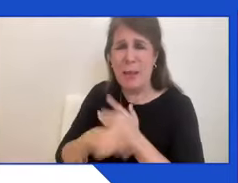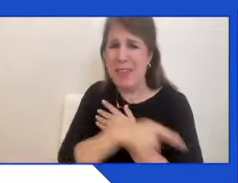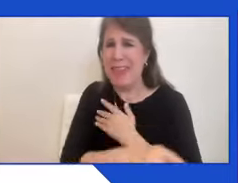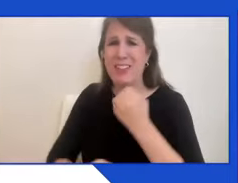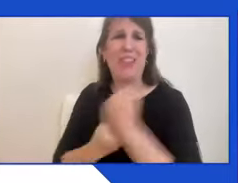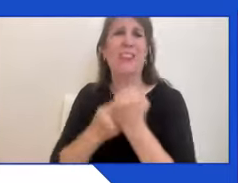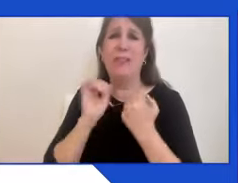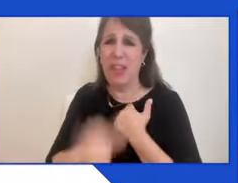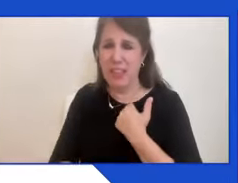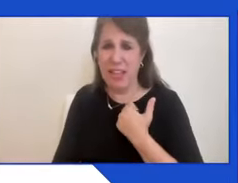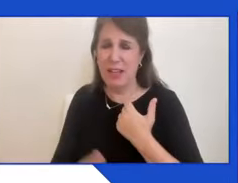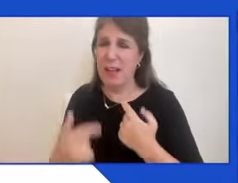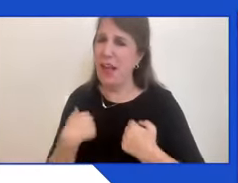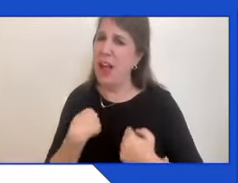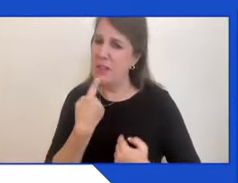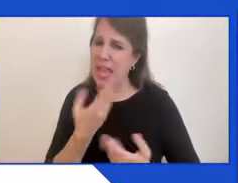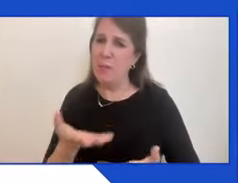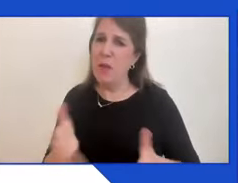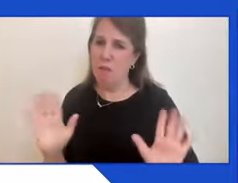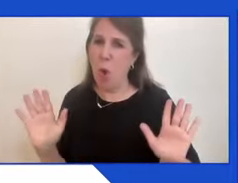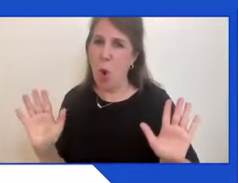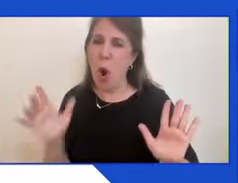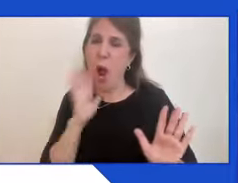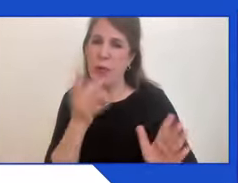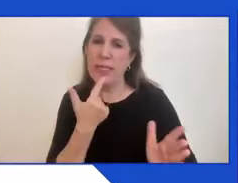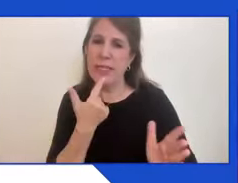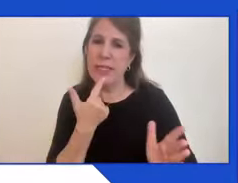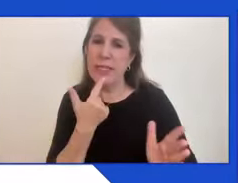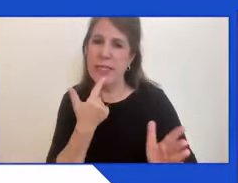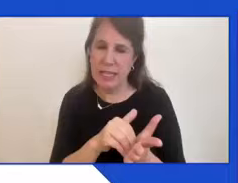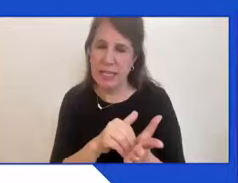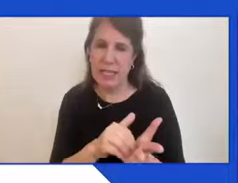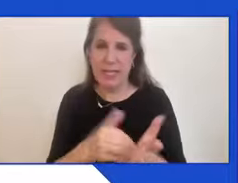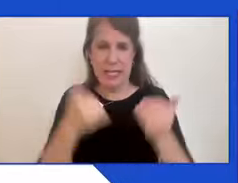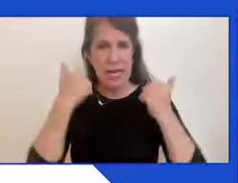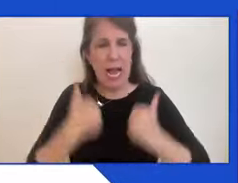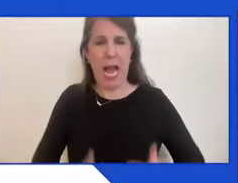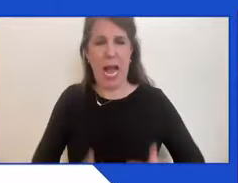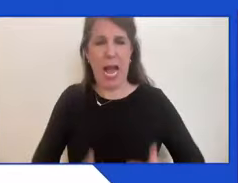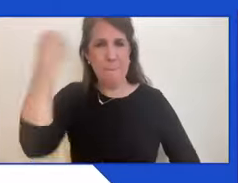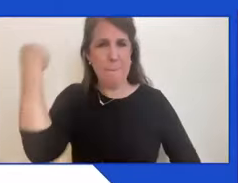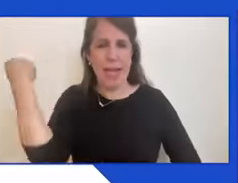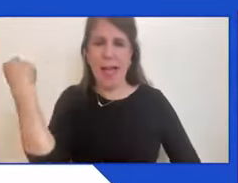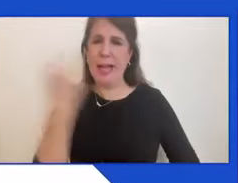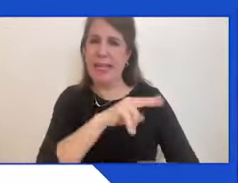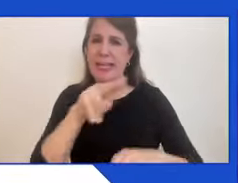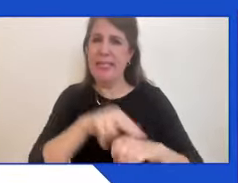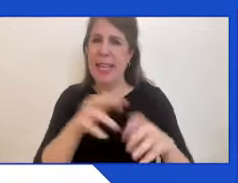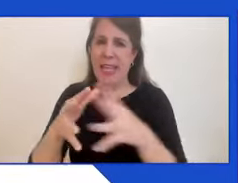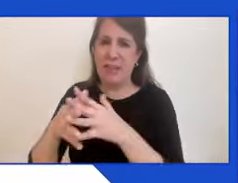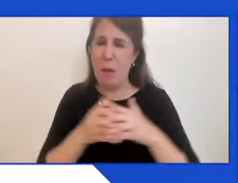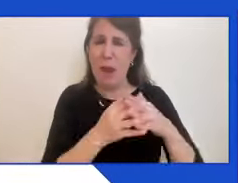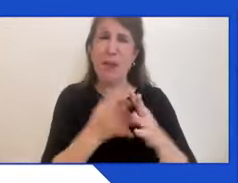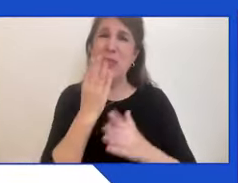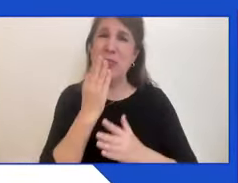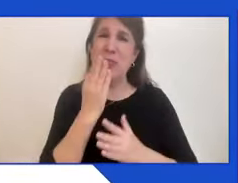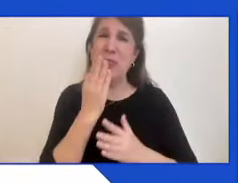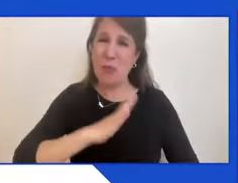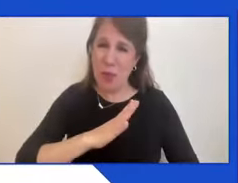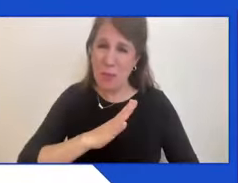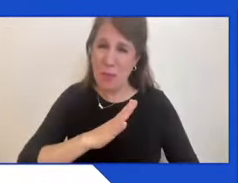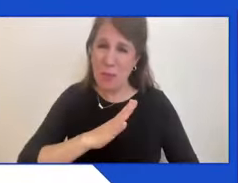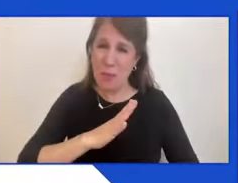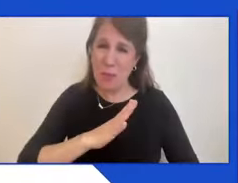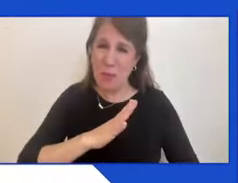I have said this before, and I will say it again. I am a Black, Native American, Jewish woman, and